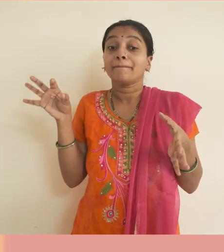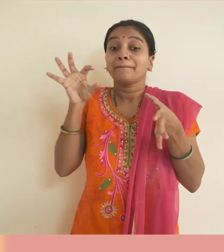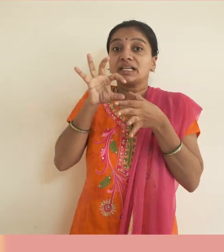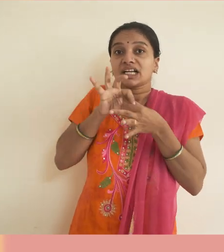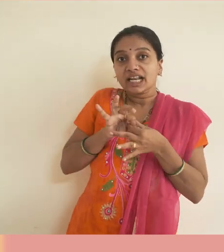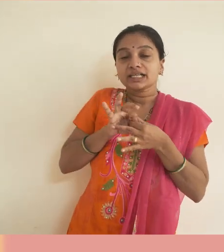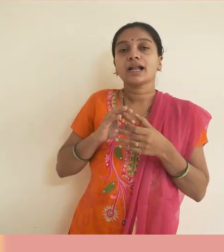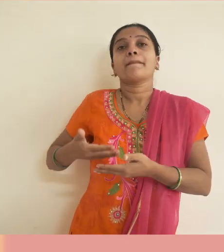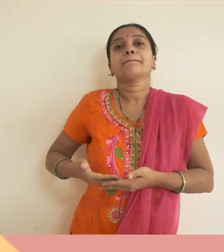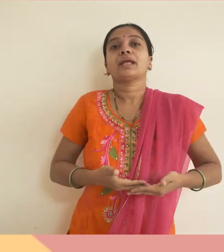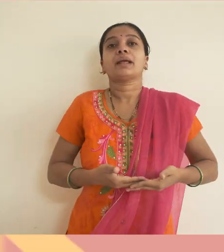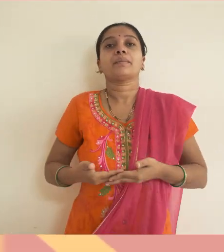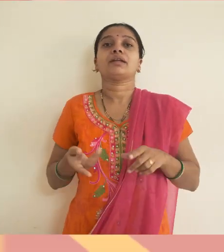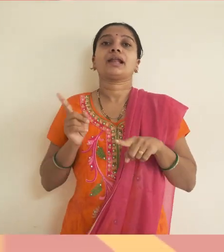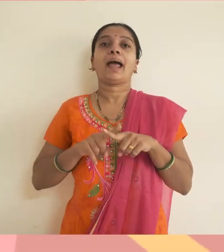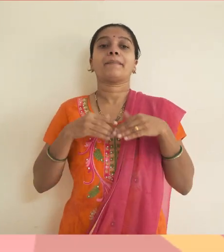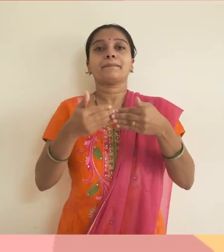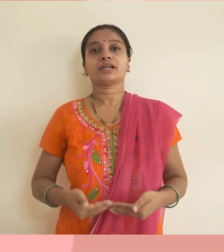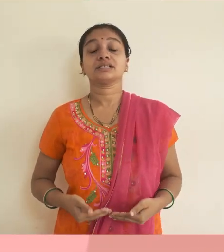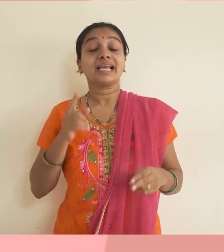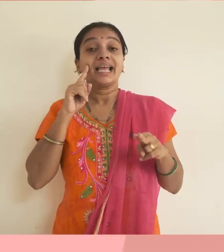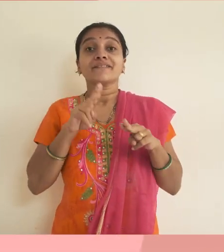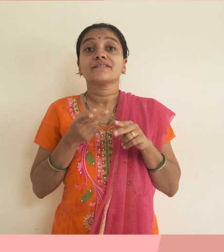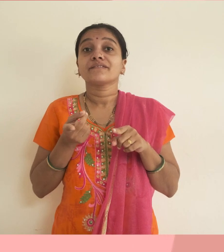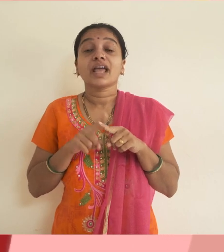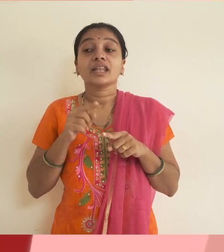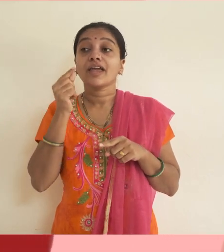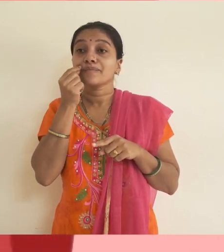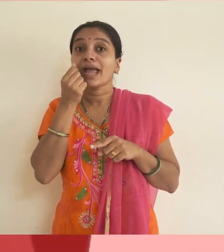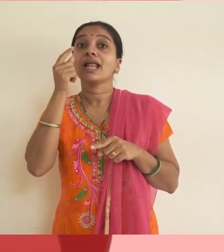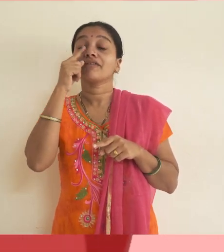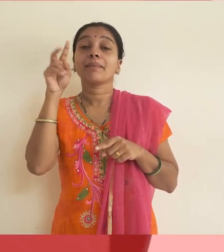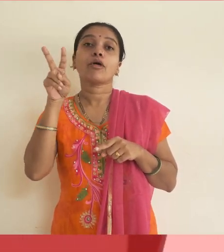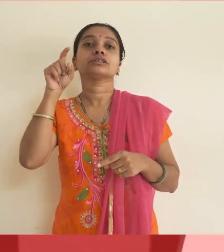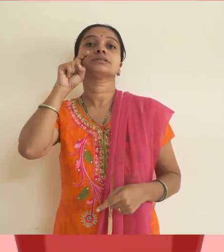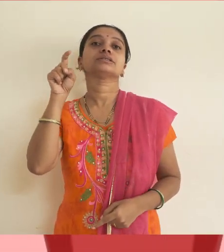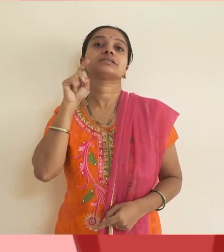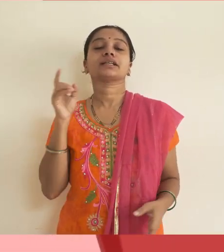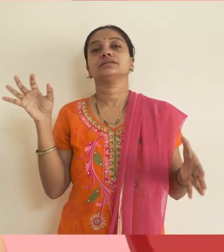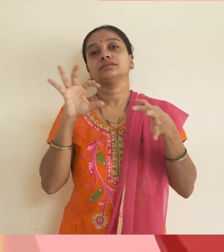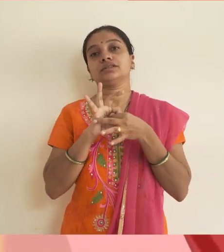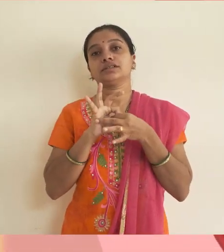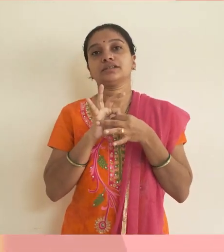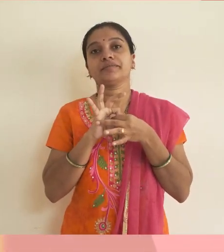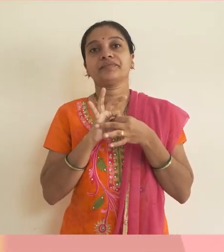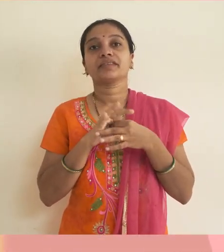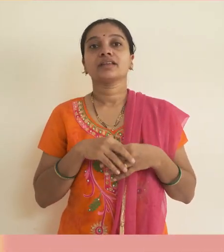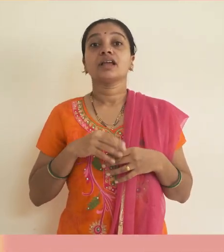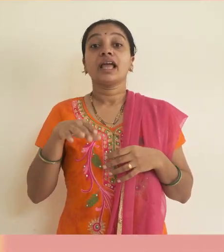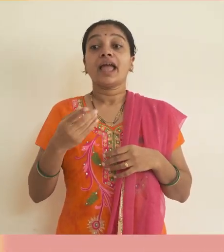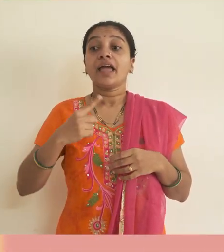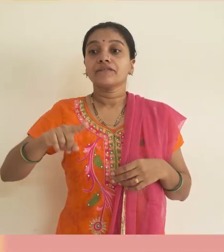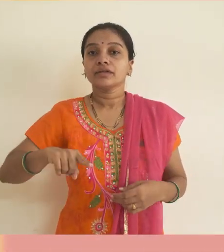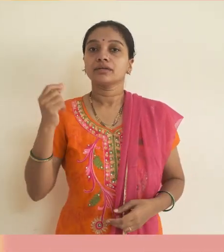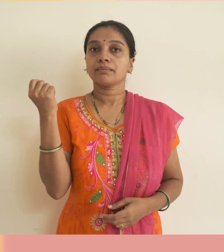to form a baby is known as fertilization that happens when a male and female have sexual